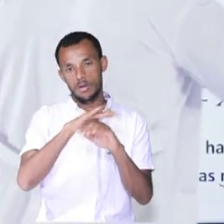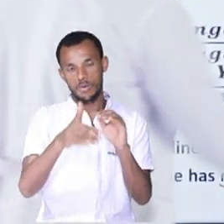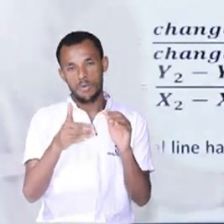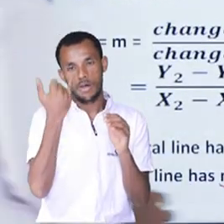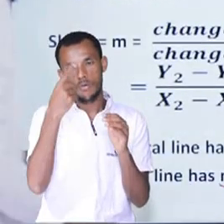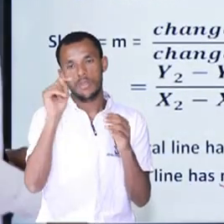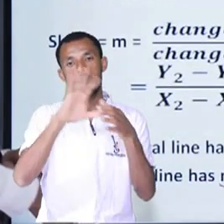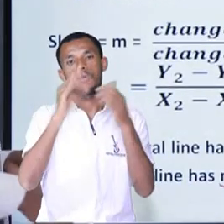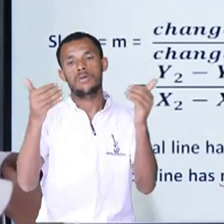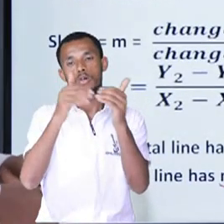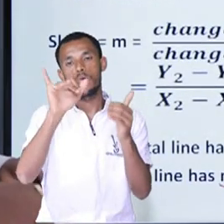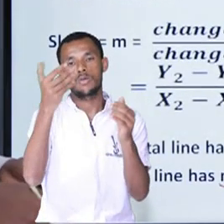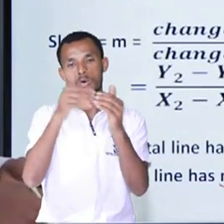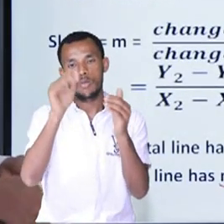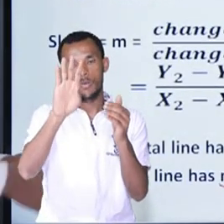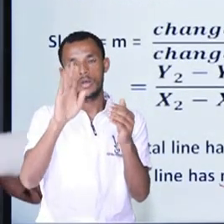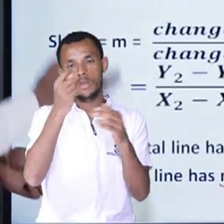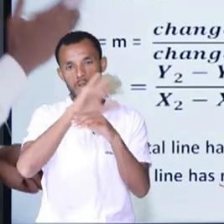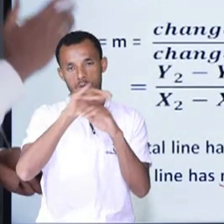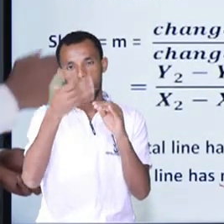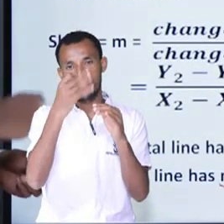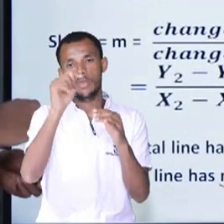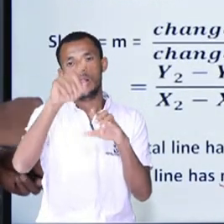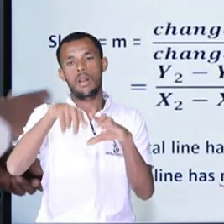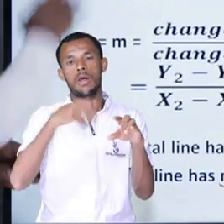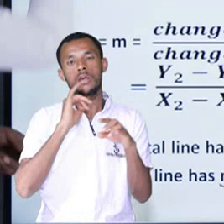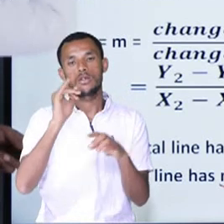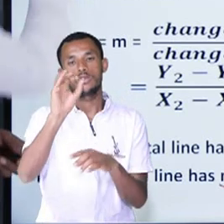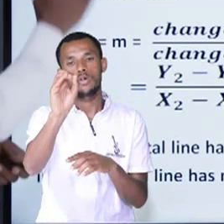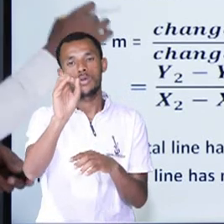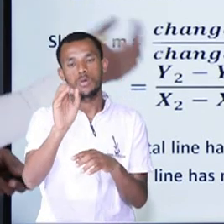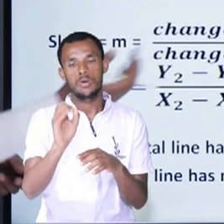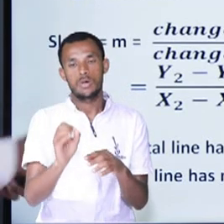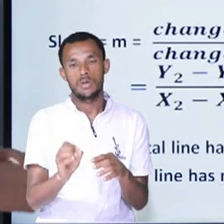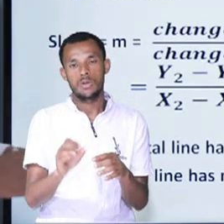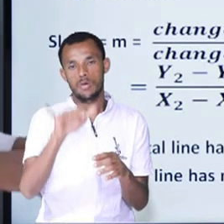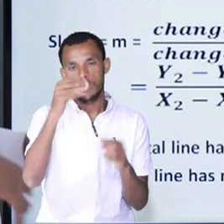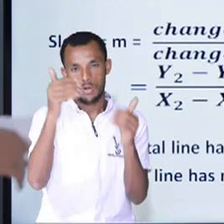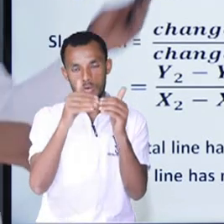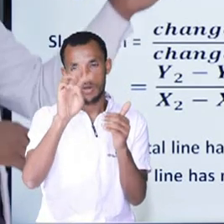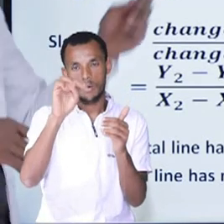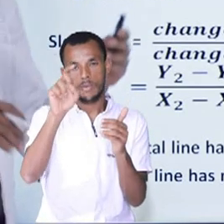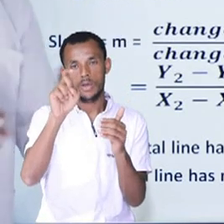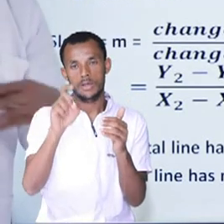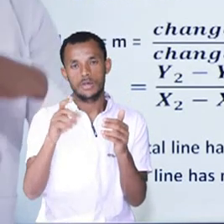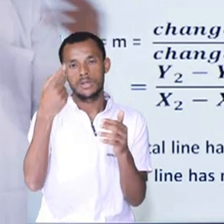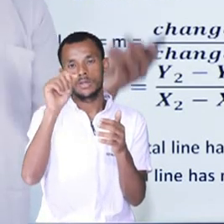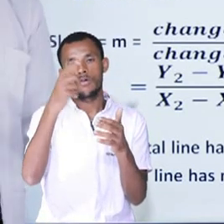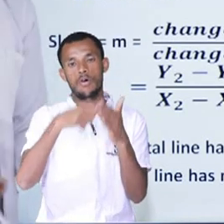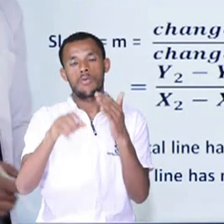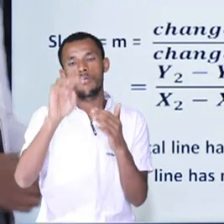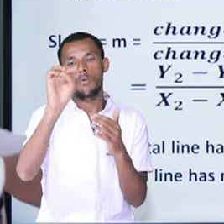is y is equal to b, the slope of the line is 0. The other is y is equal to mx, the value of m